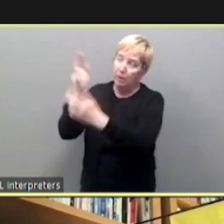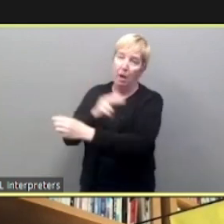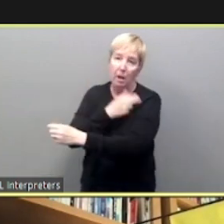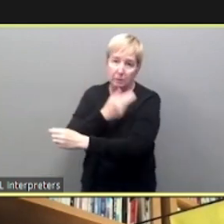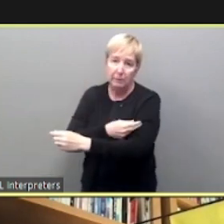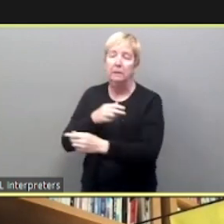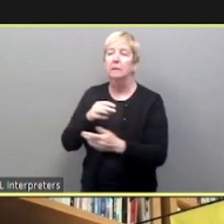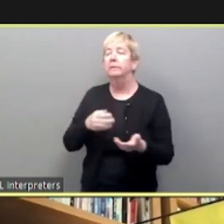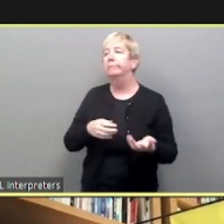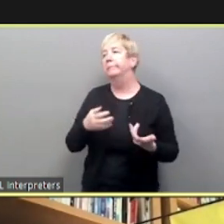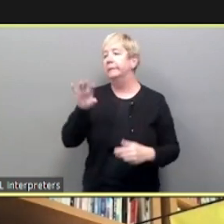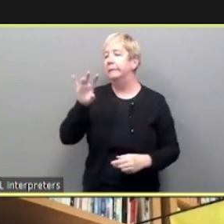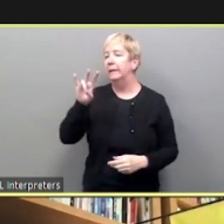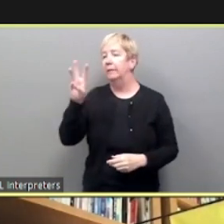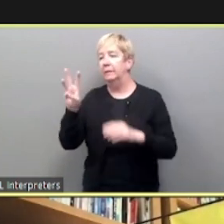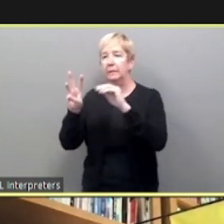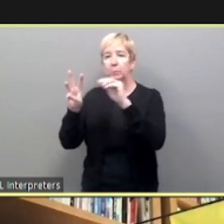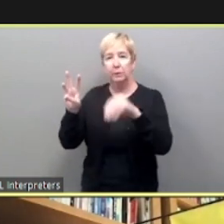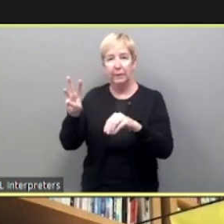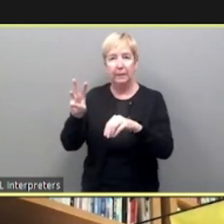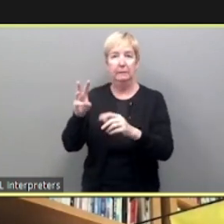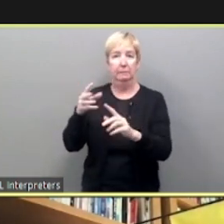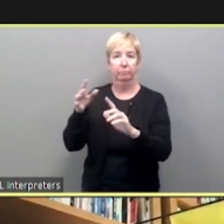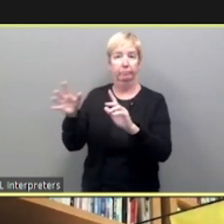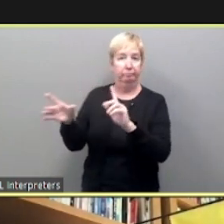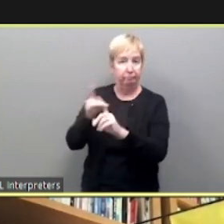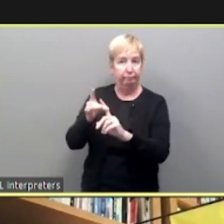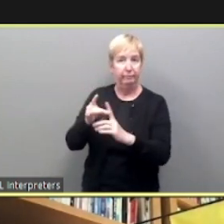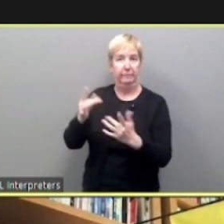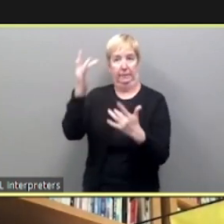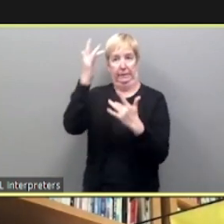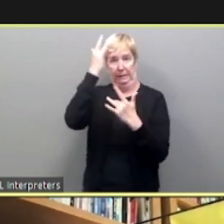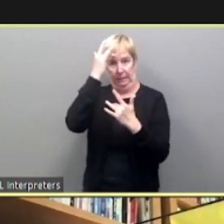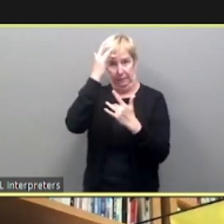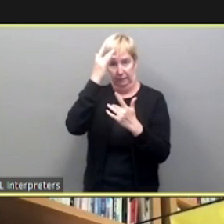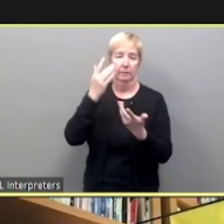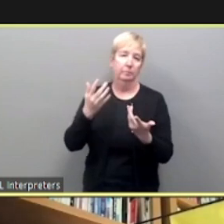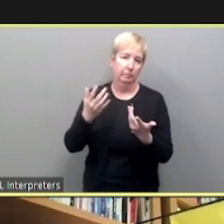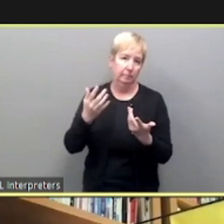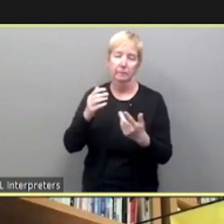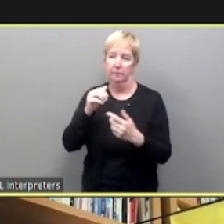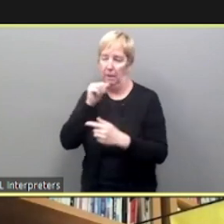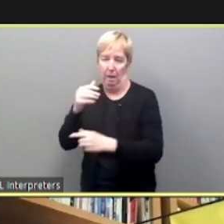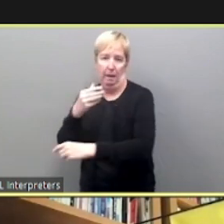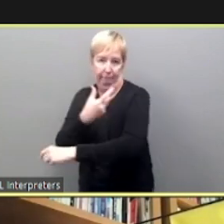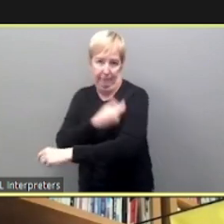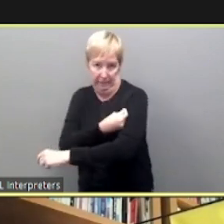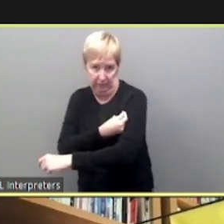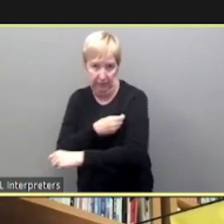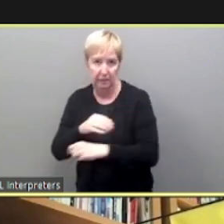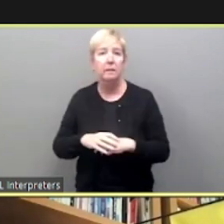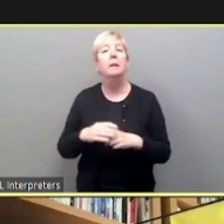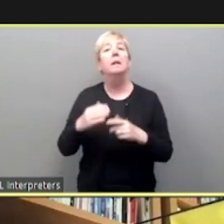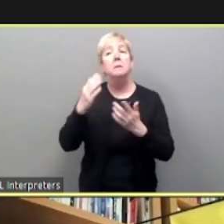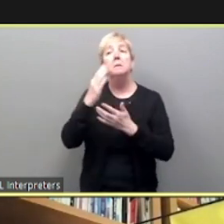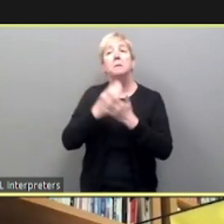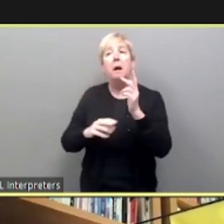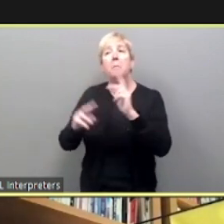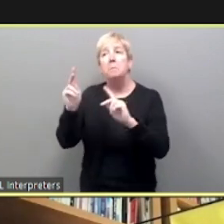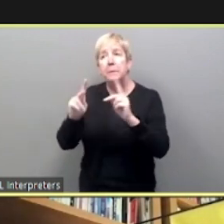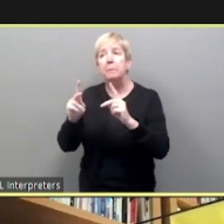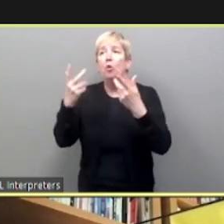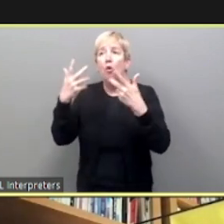76% of cases. We are having people who are already vaccinated who are getting COVID, and